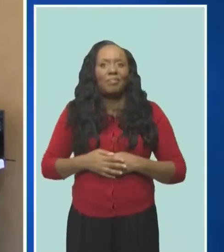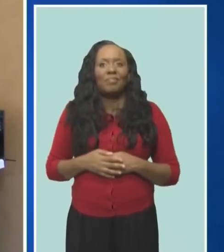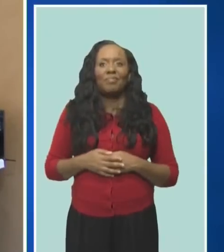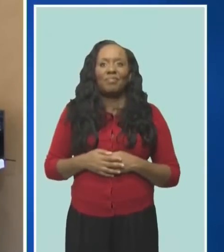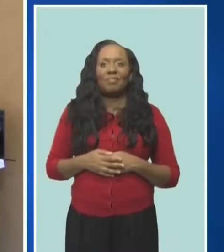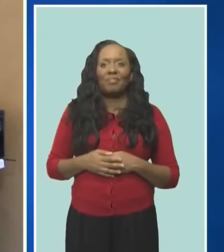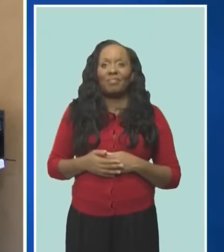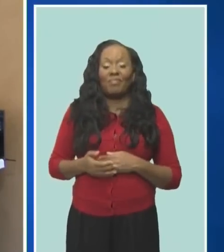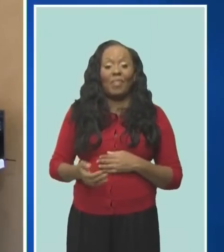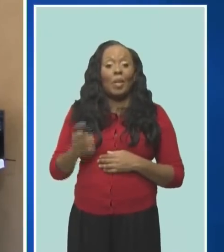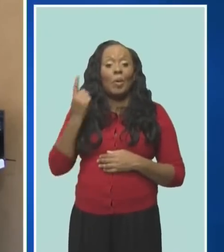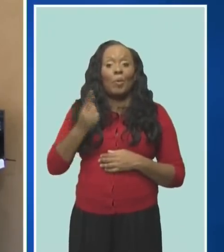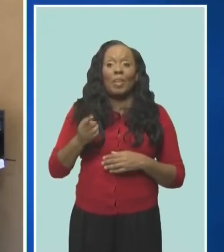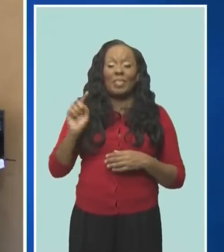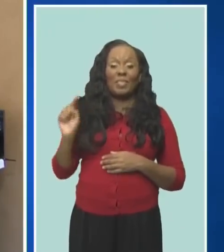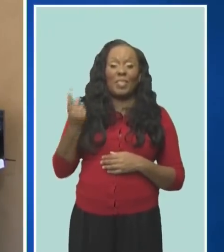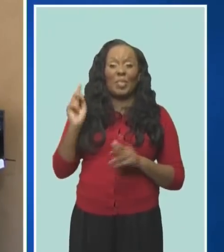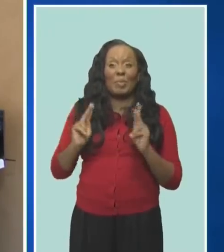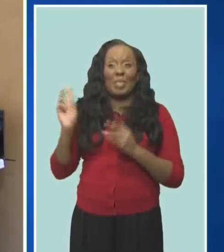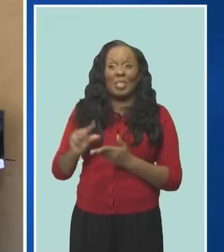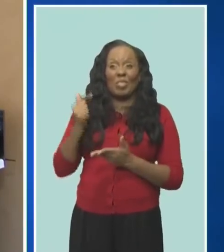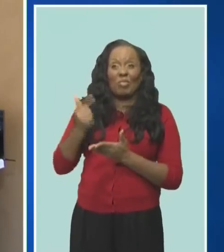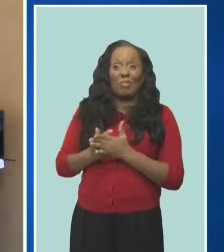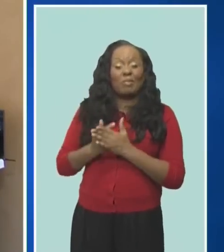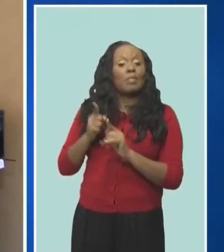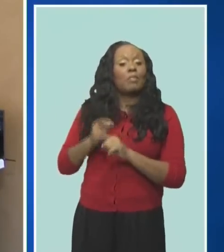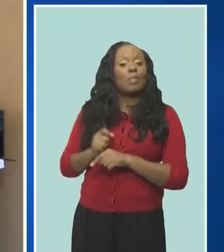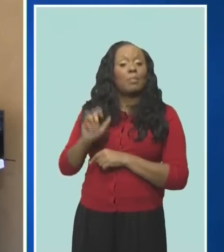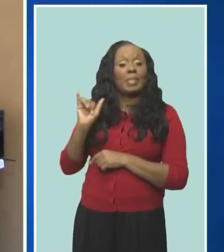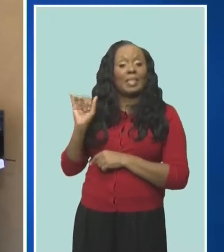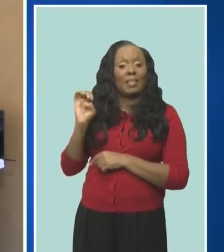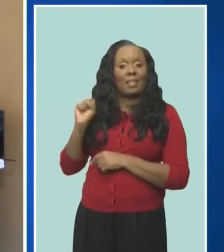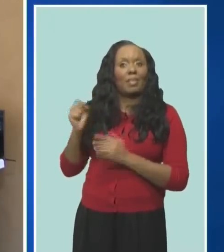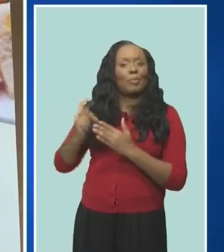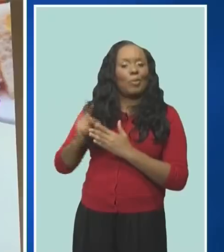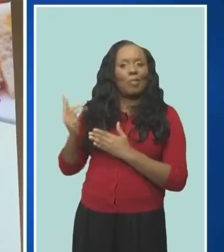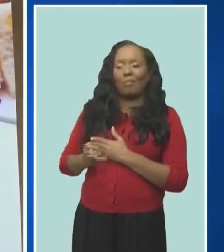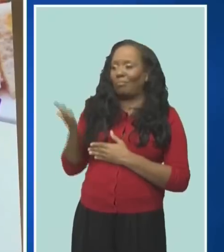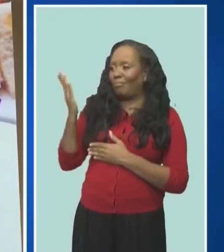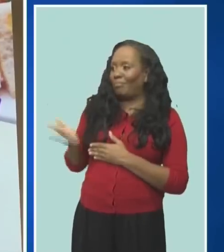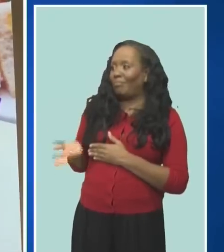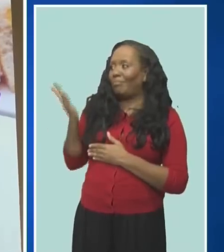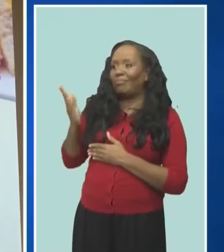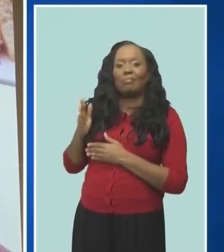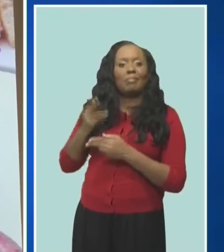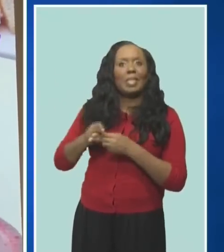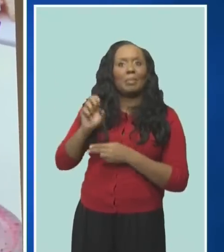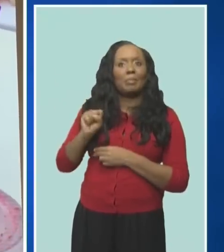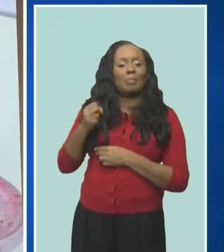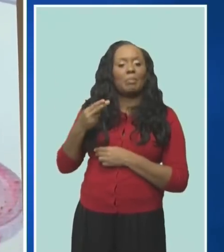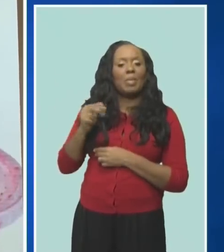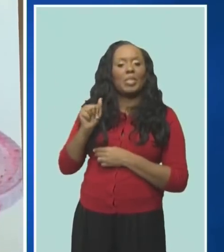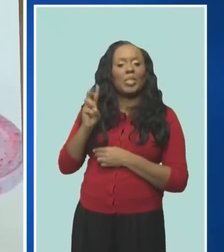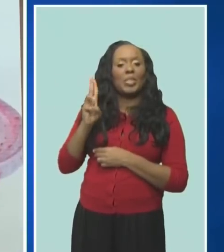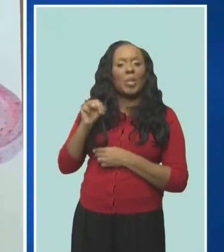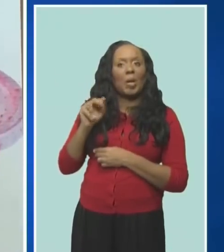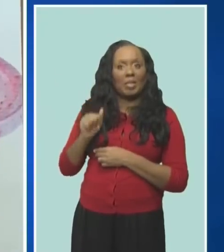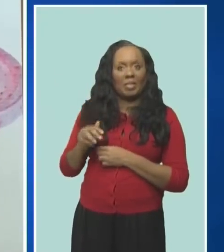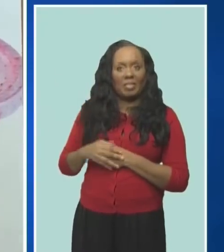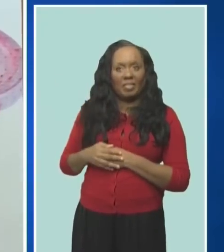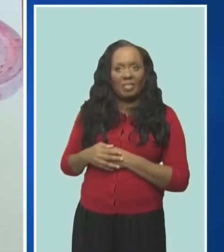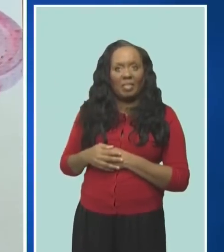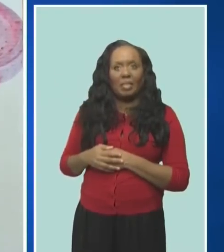first graduates of the Youth Entrepreneurship Scheme, Shauna Rollins tells the Yes Business Report, Delicious Treats is a kiosk or